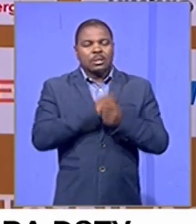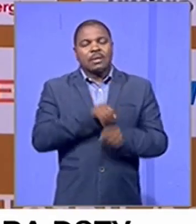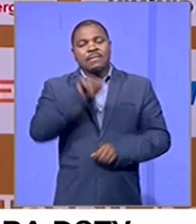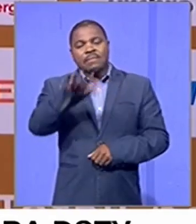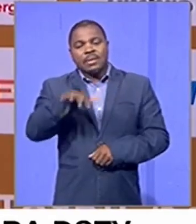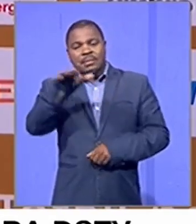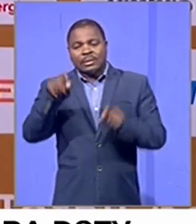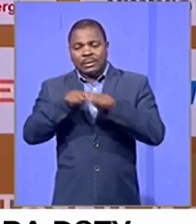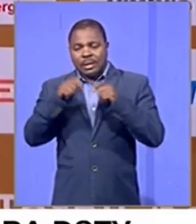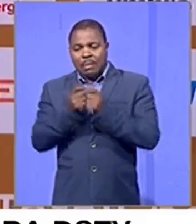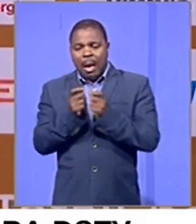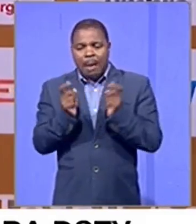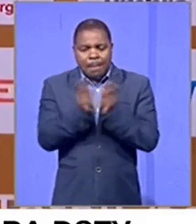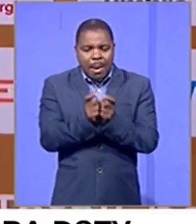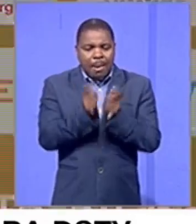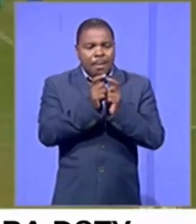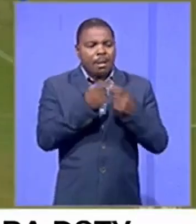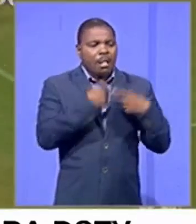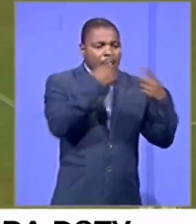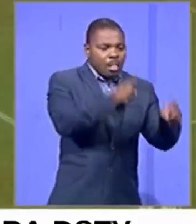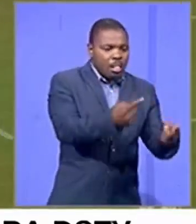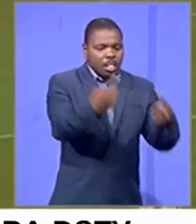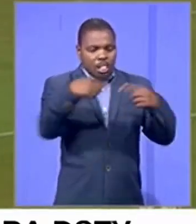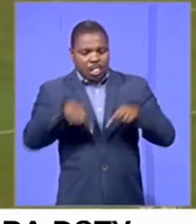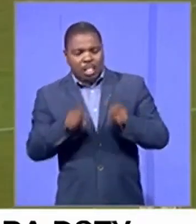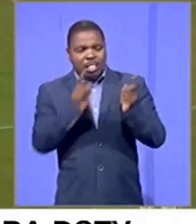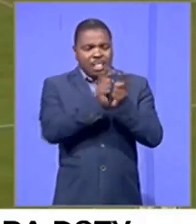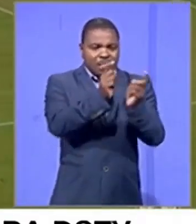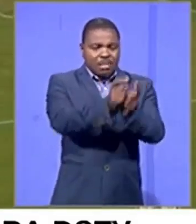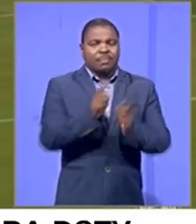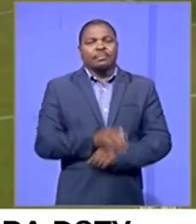15 opponents, both home and away.